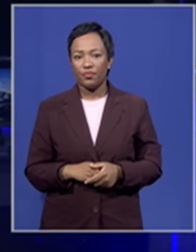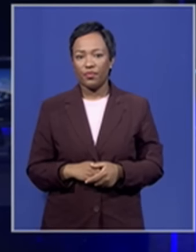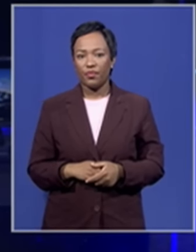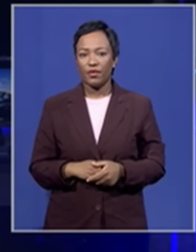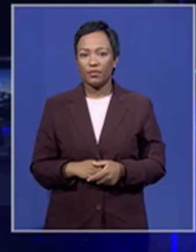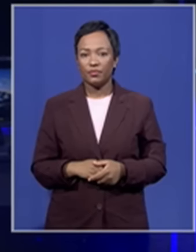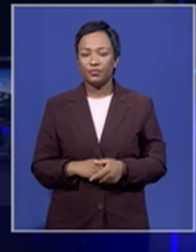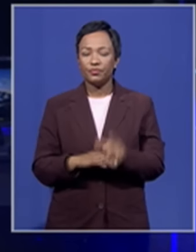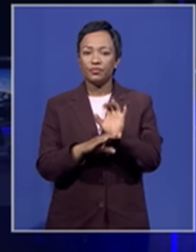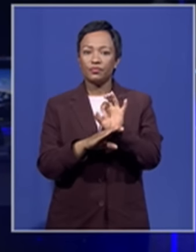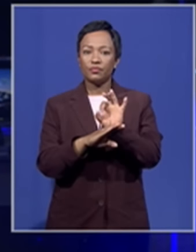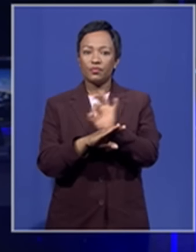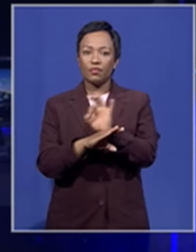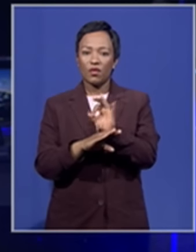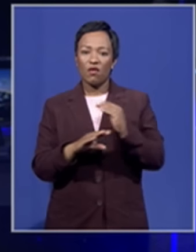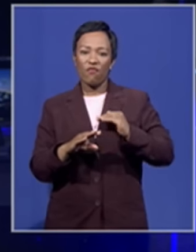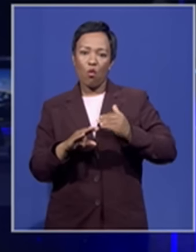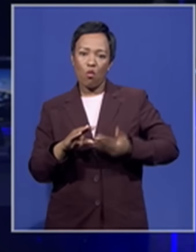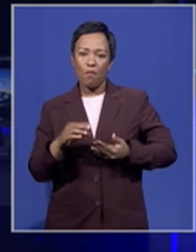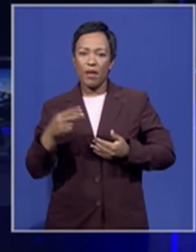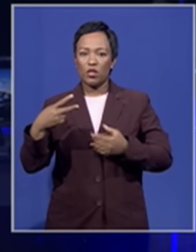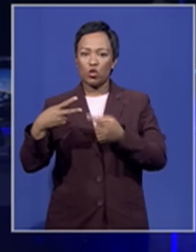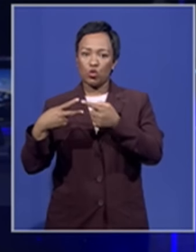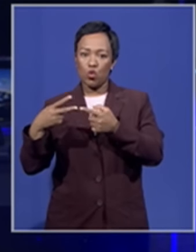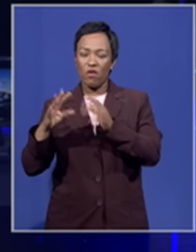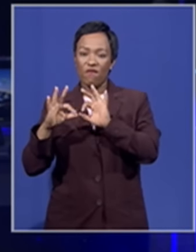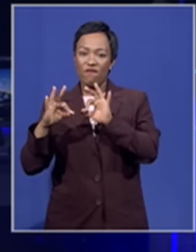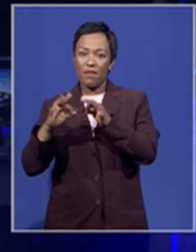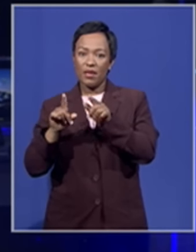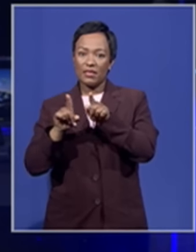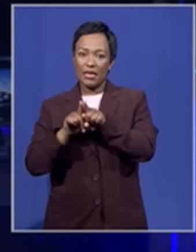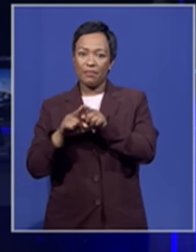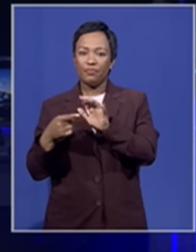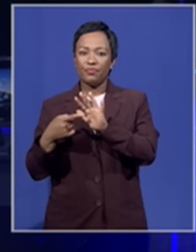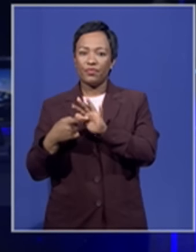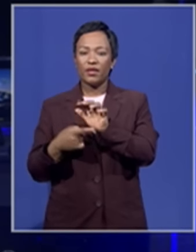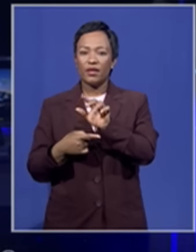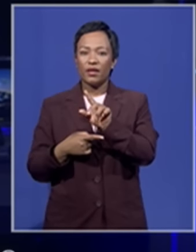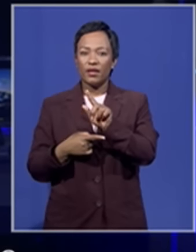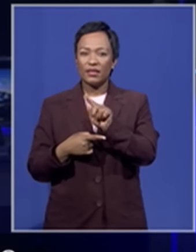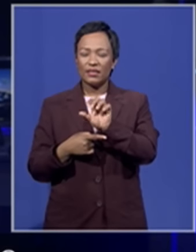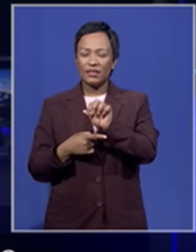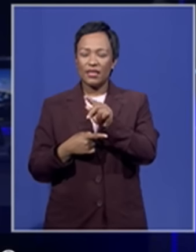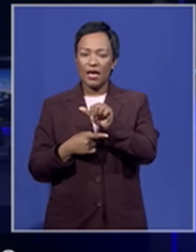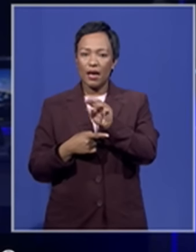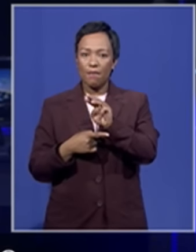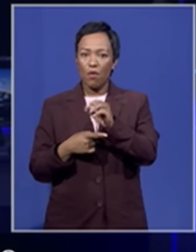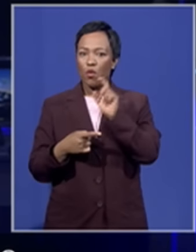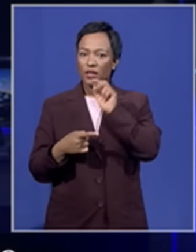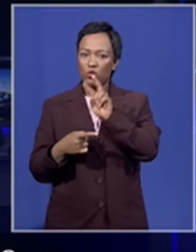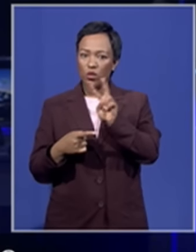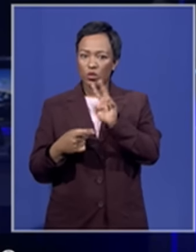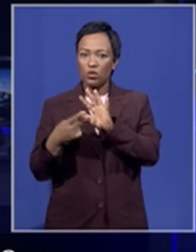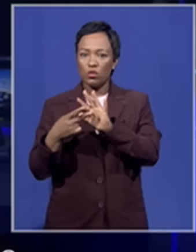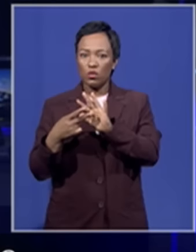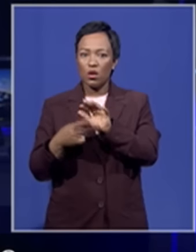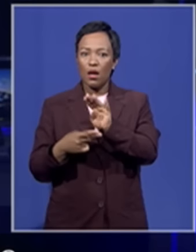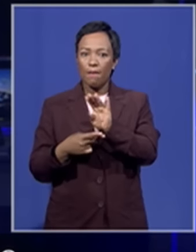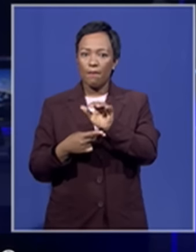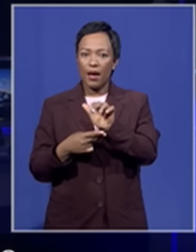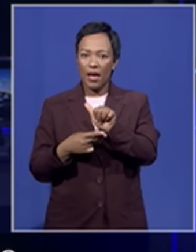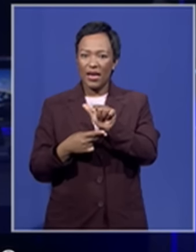Ditlhophiso tsa lepato la basadi ba babedi ba lelapa le le leng e leng tshiamo ya dilemo tsa 2020 le balese moramaga ya dilemo tsa